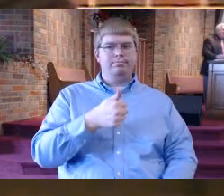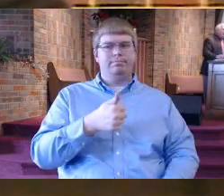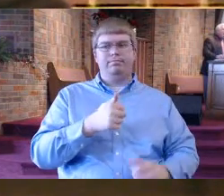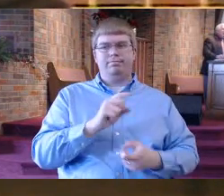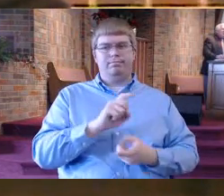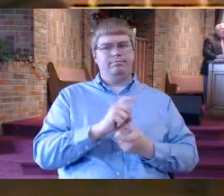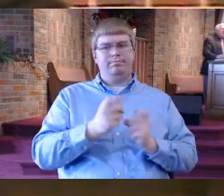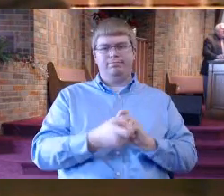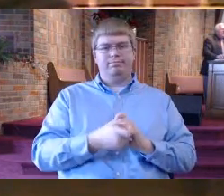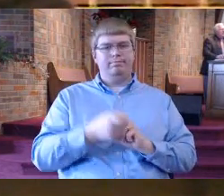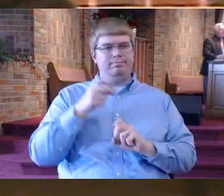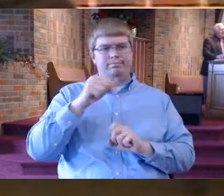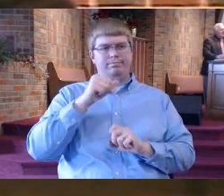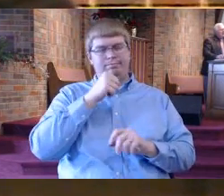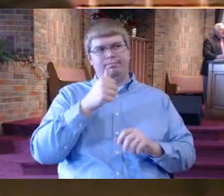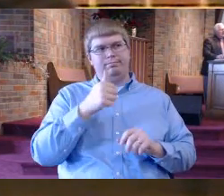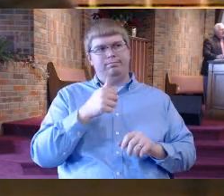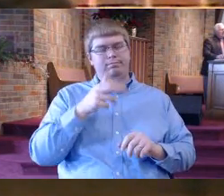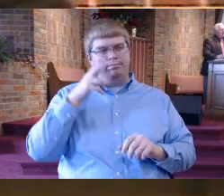they did not follow.